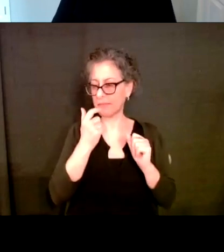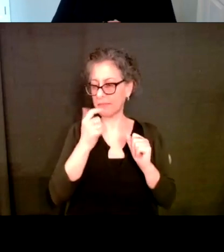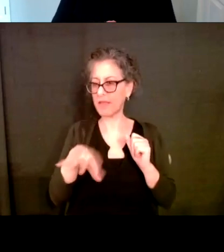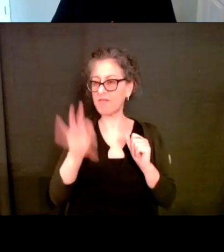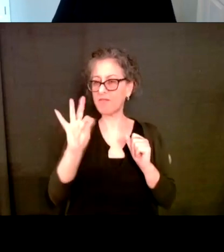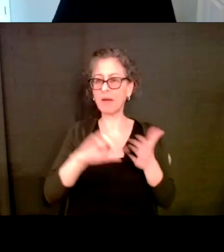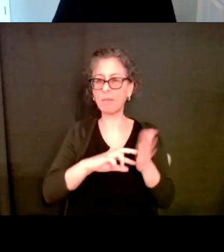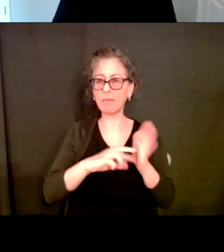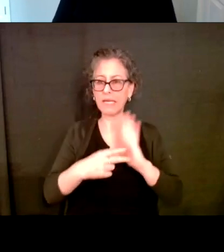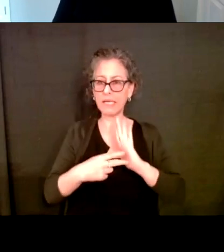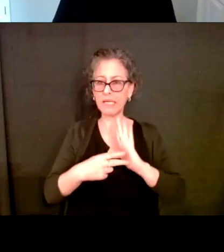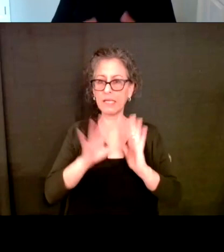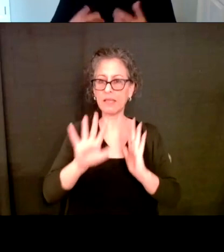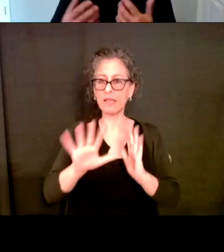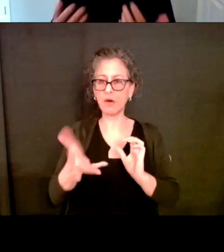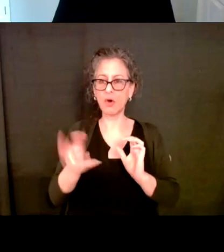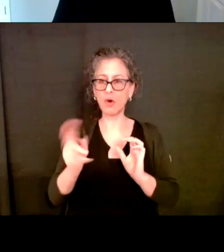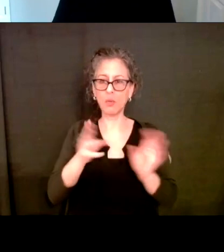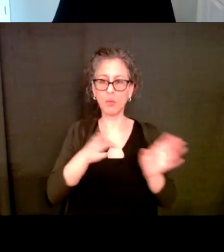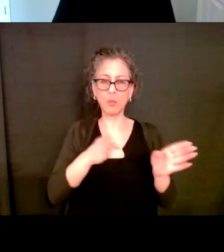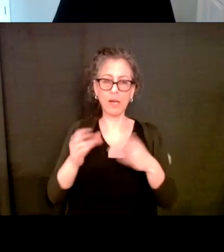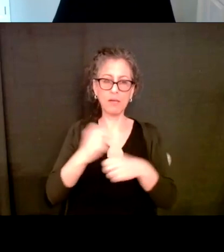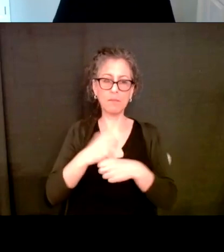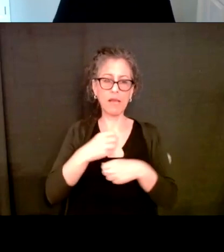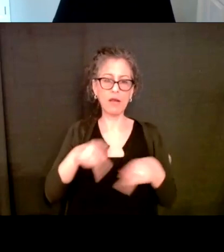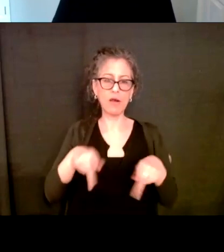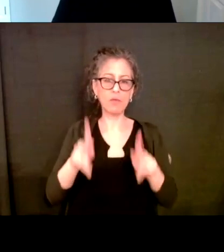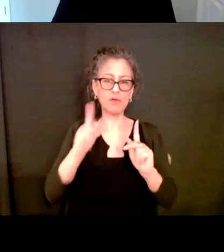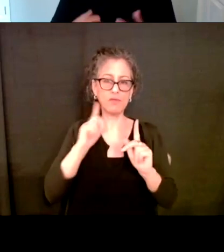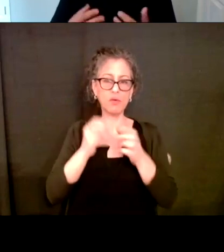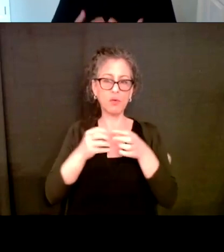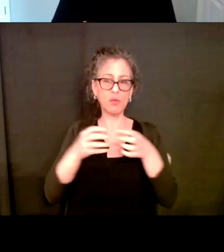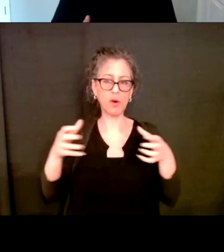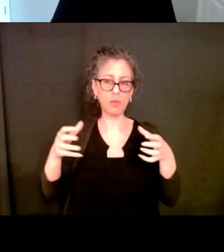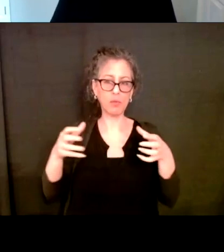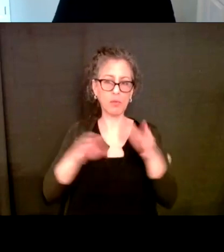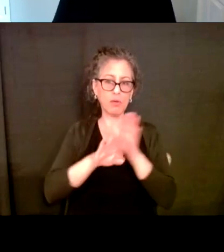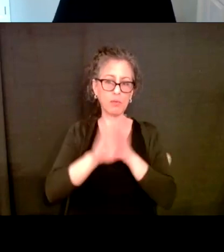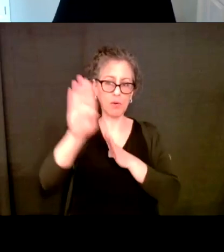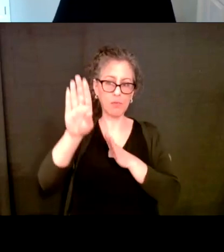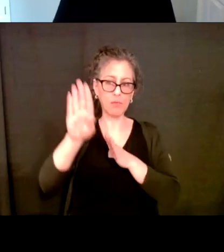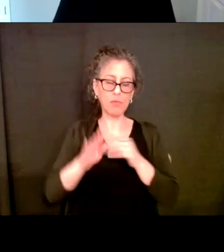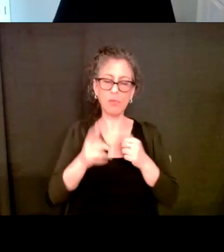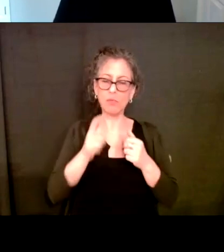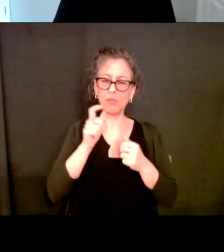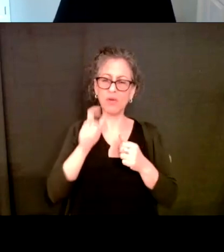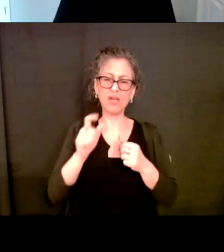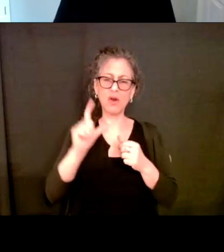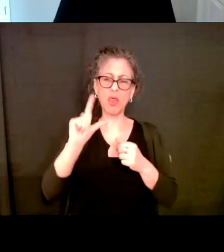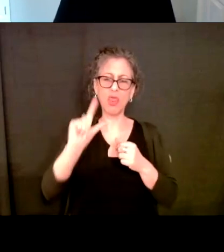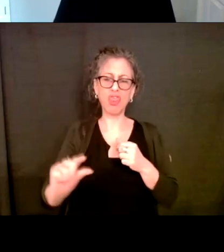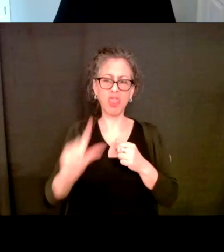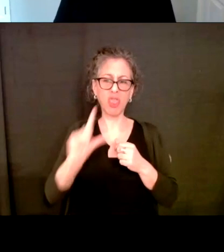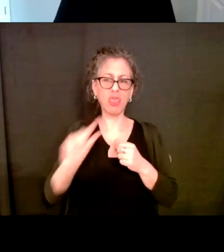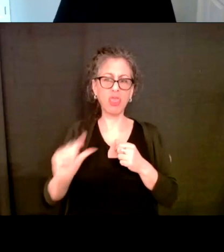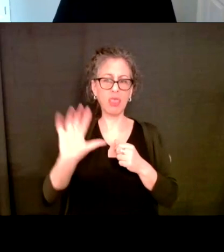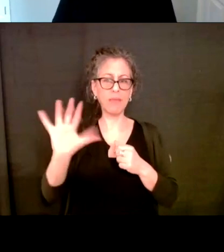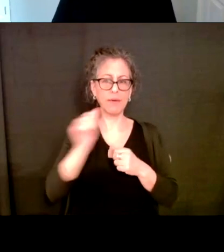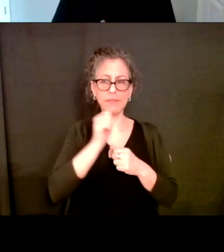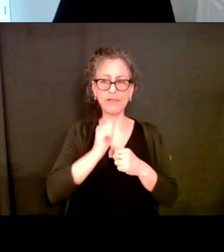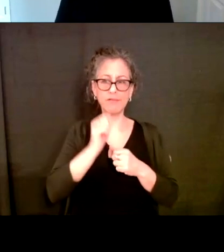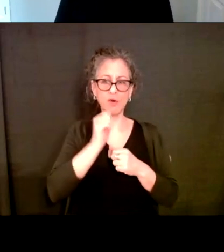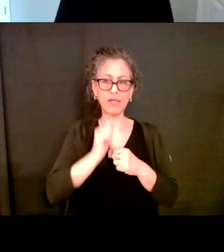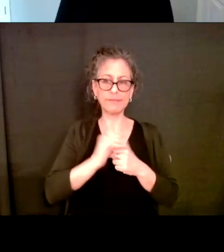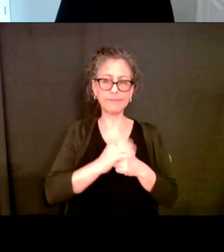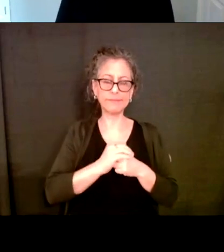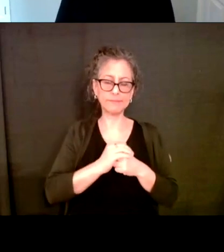meaning in their own way, of creating opportunities for growth. We don't need to trivialize or minimize suffering. And